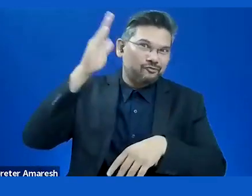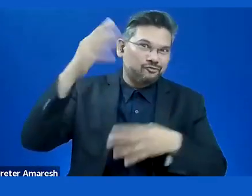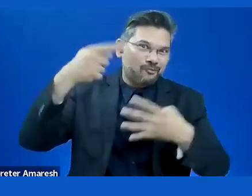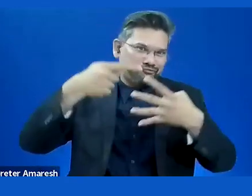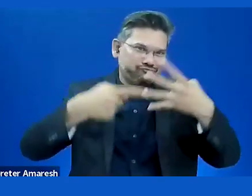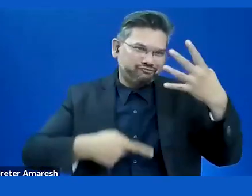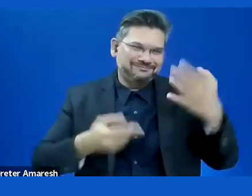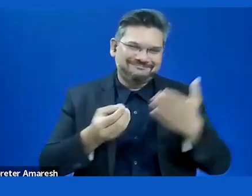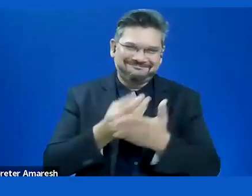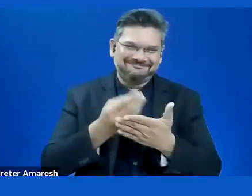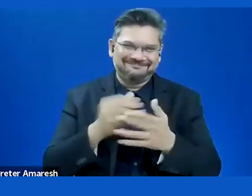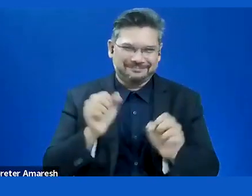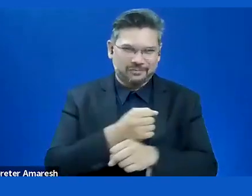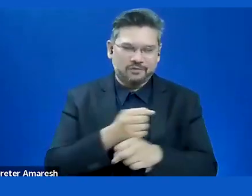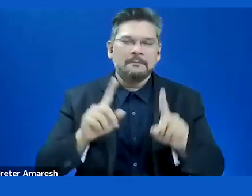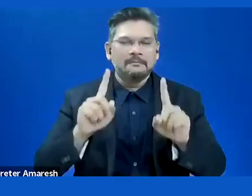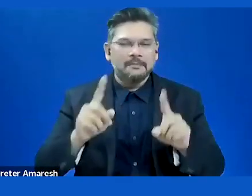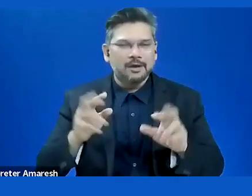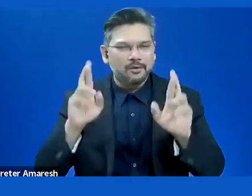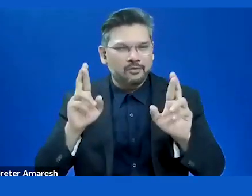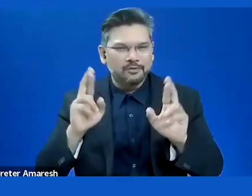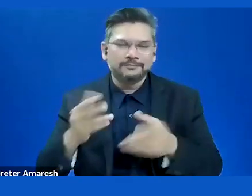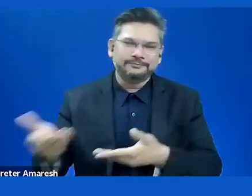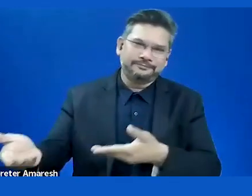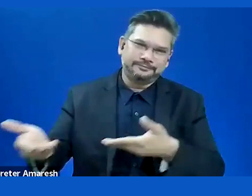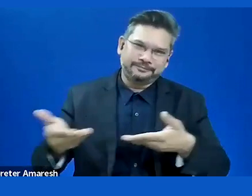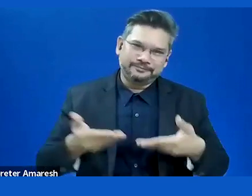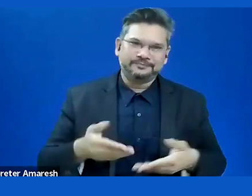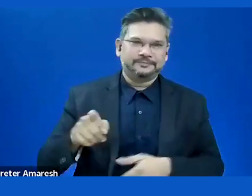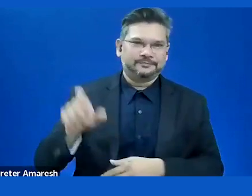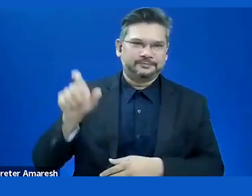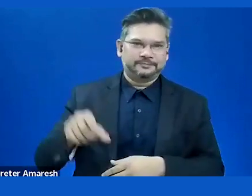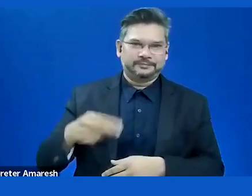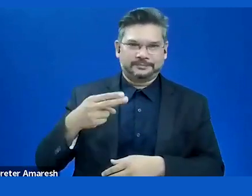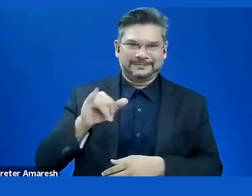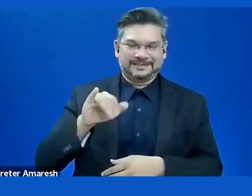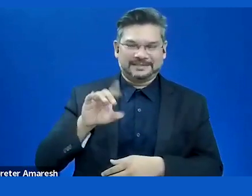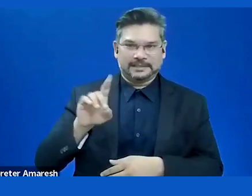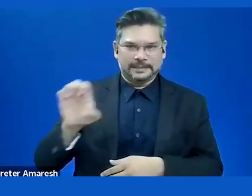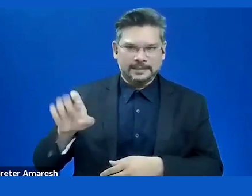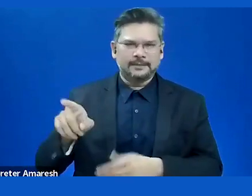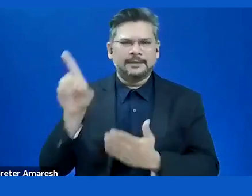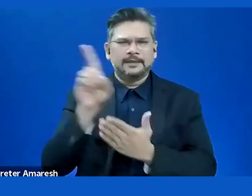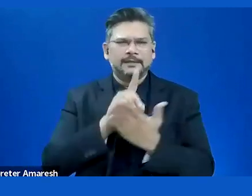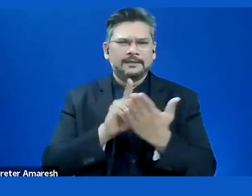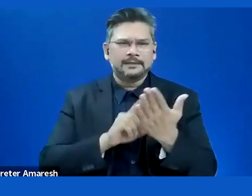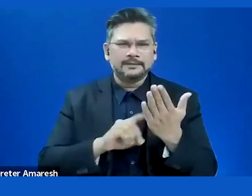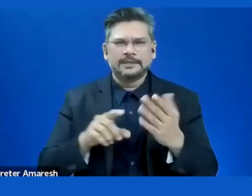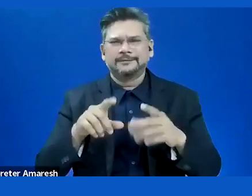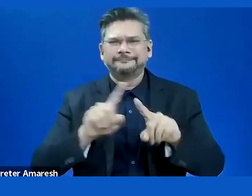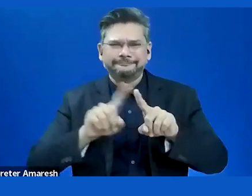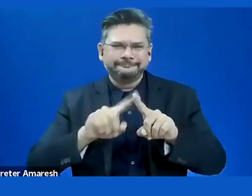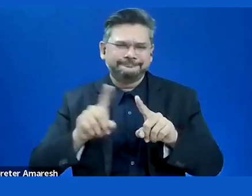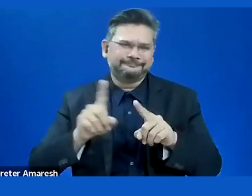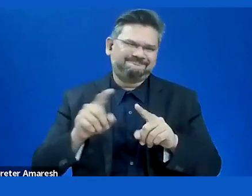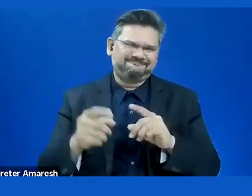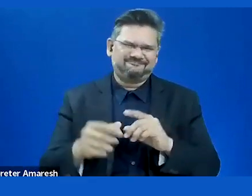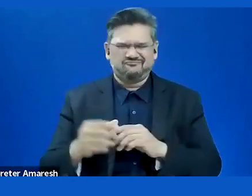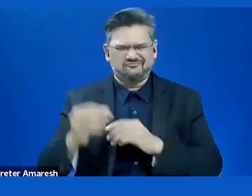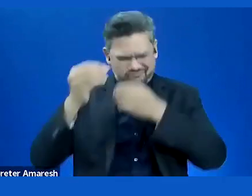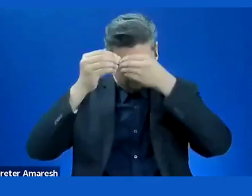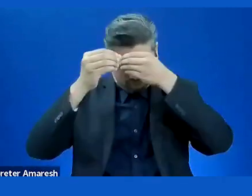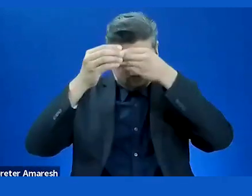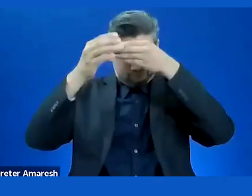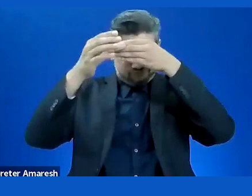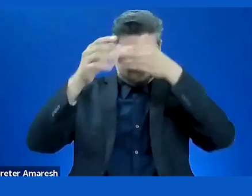Hita is a front-end accessibility and design system specialist. And I think you are a freelancer these days. So yes. Yeah. So good.